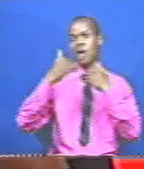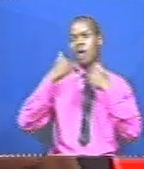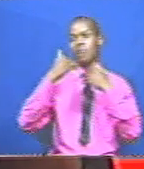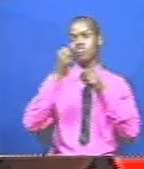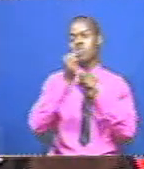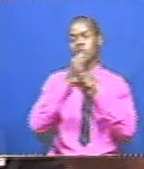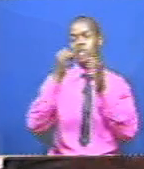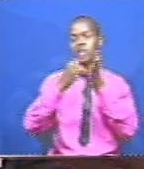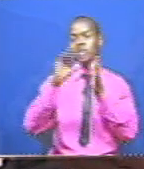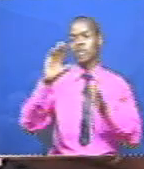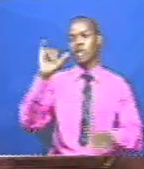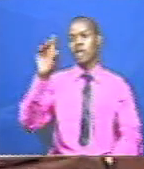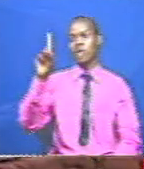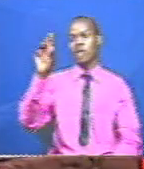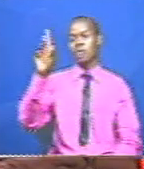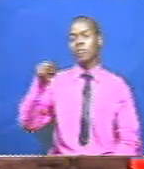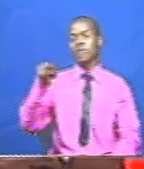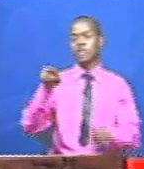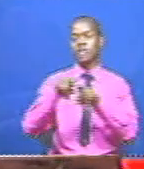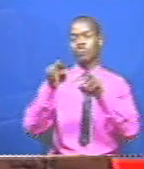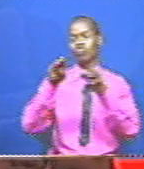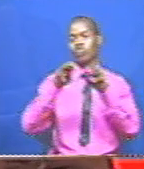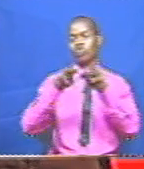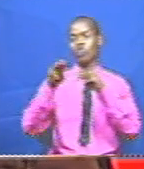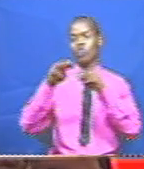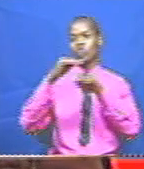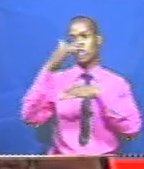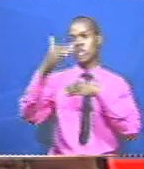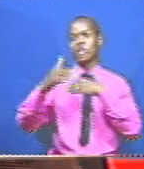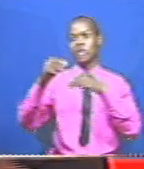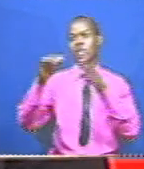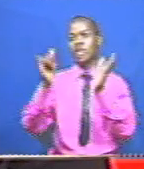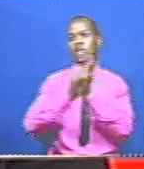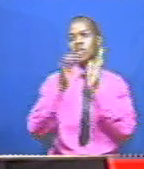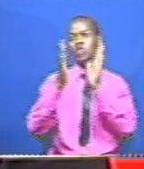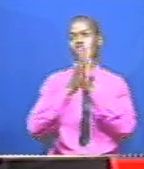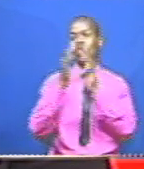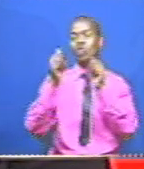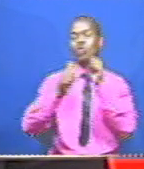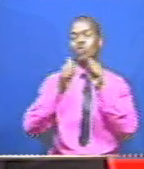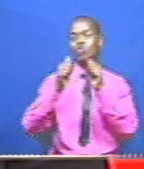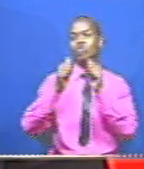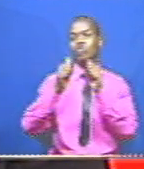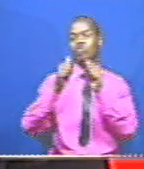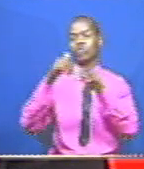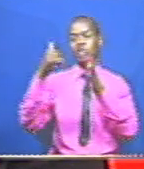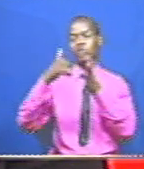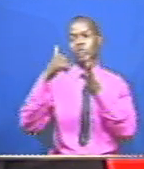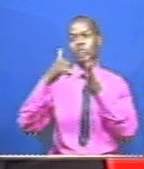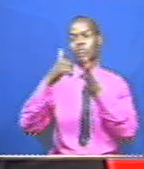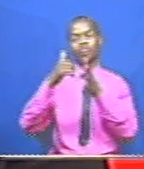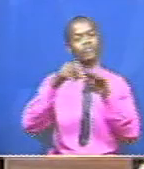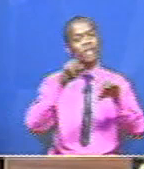the CIDP, and it's moving forward. And that's a story which is replicated across the 6 counties as we speak. As we